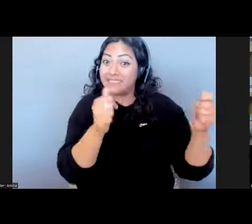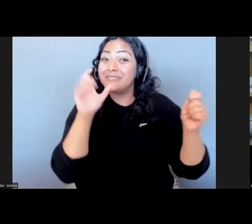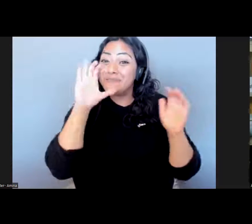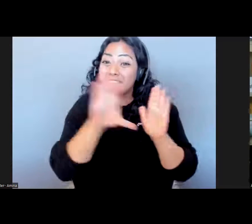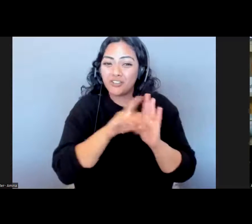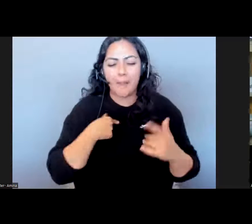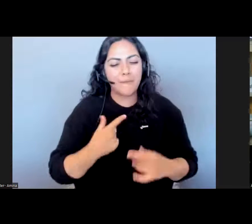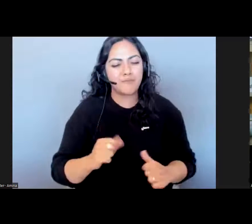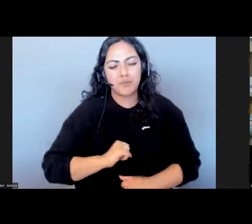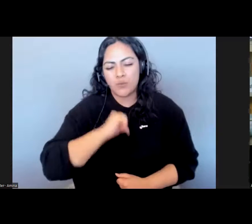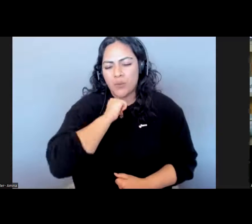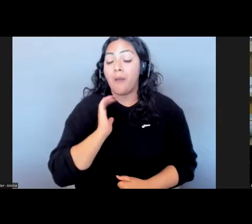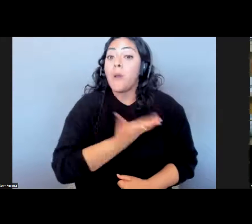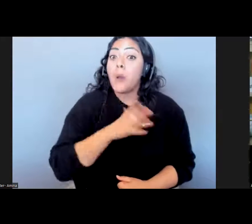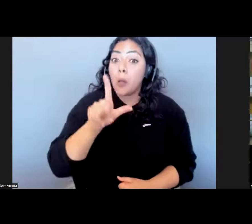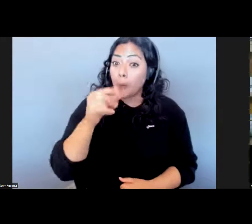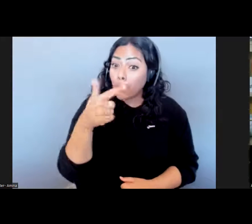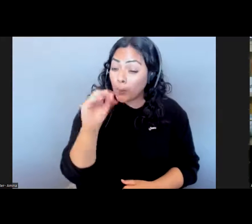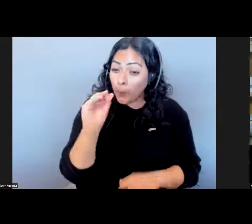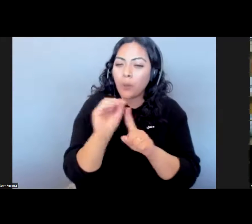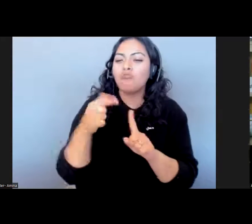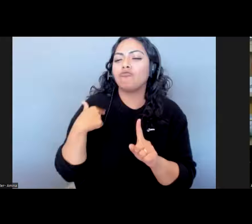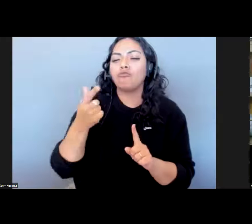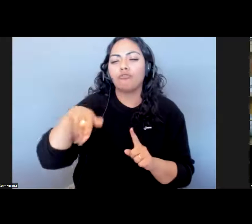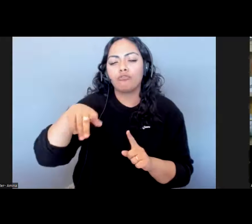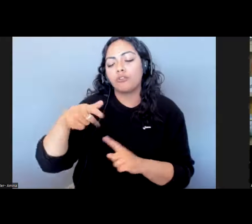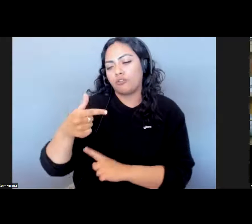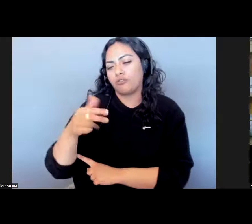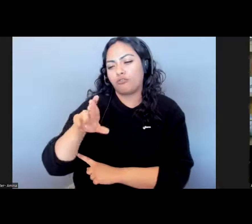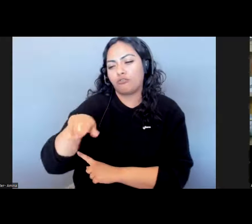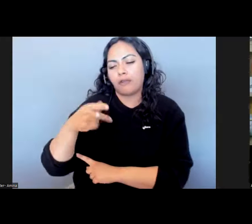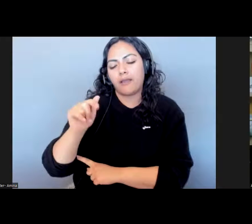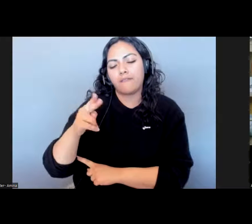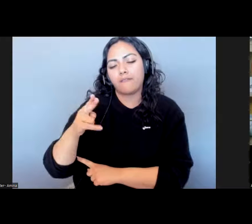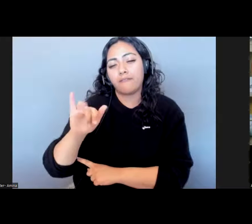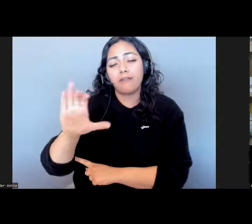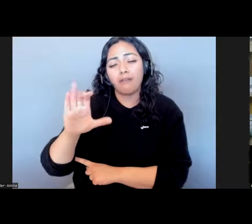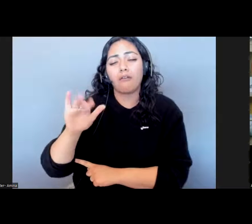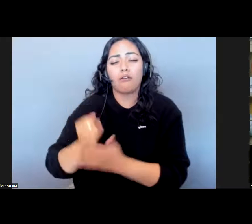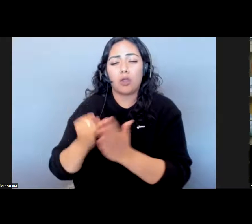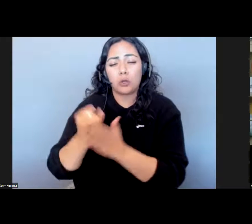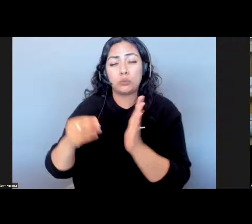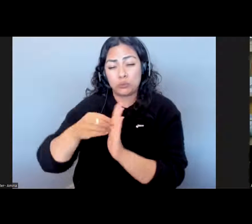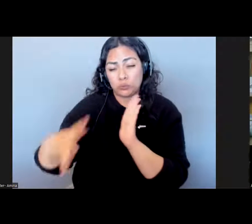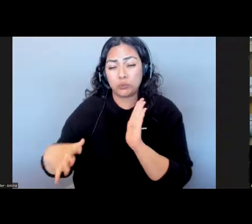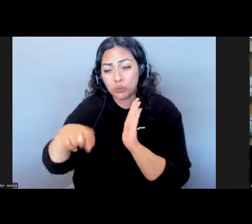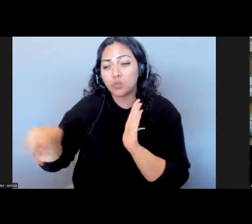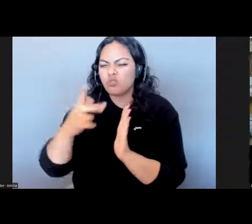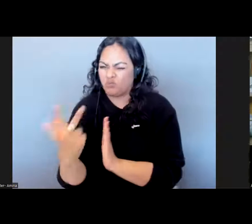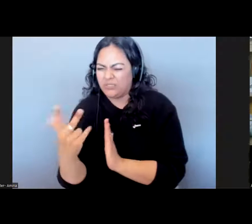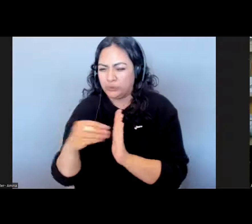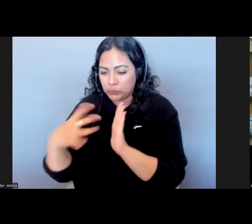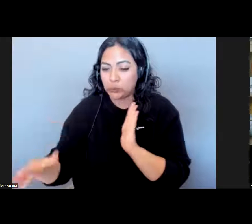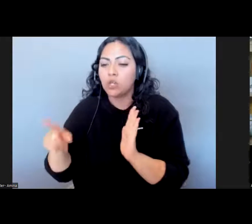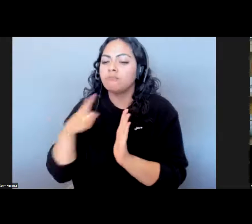is our logo that my graphic arts students, 3 of them, designed at Bathurst High School. And I see that it's been rolled out